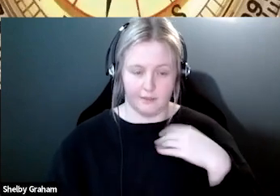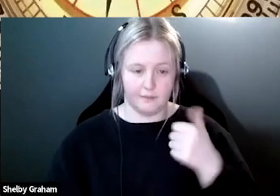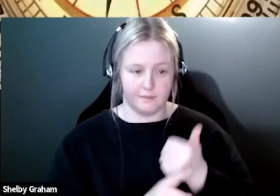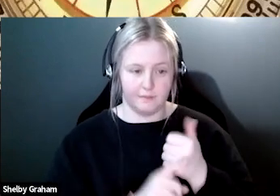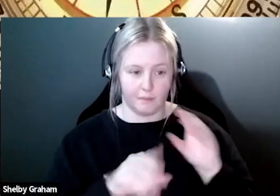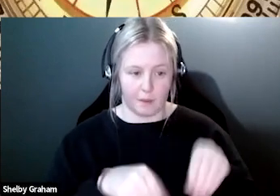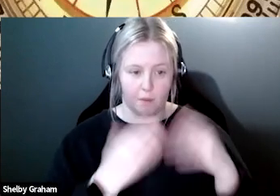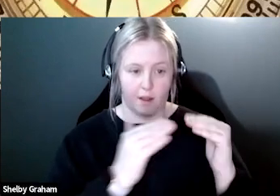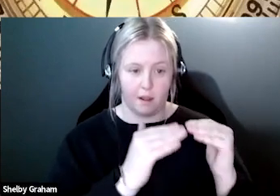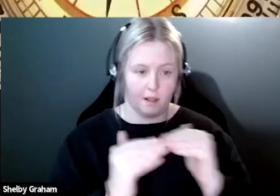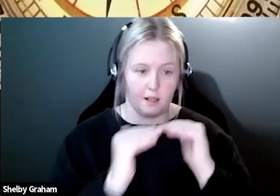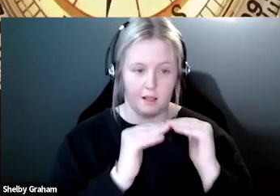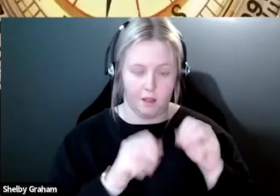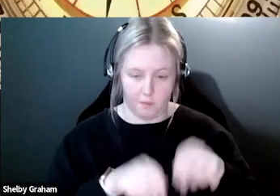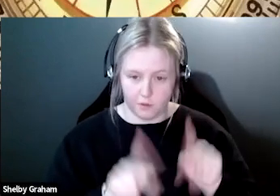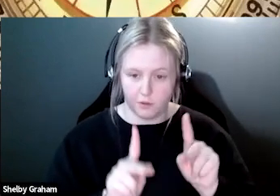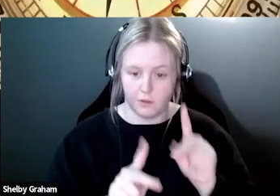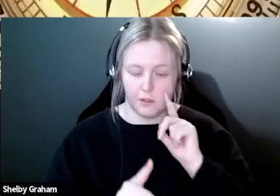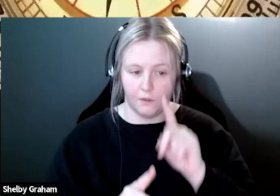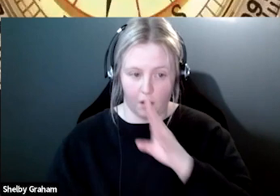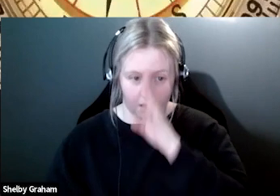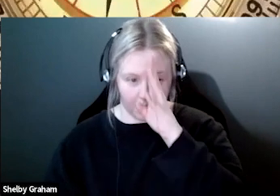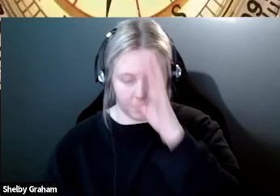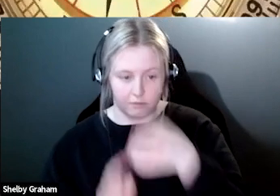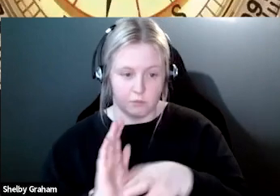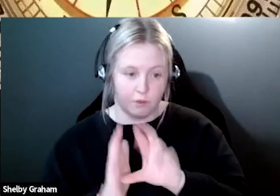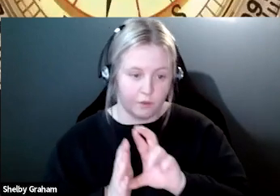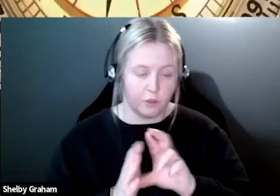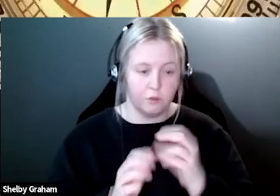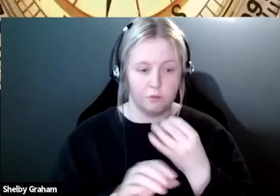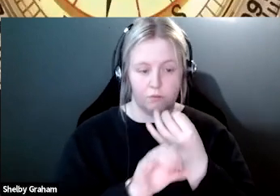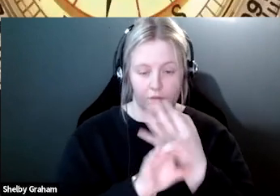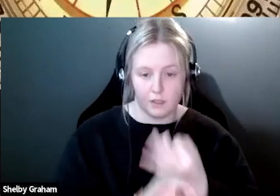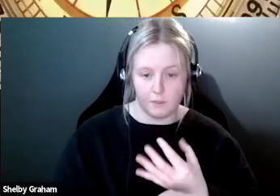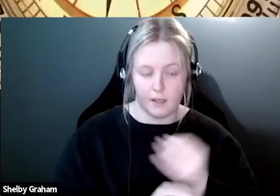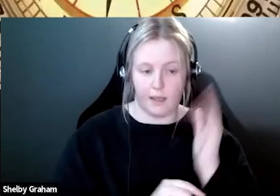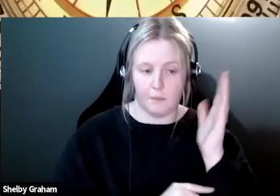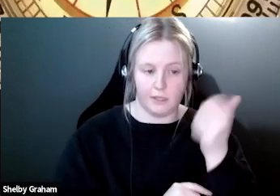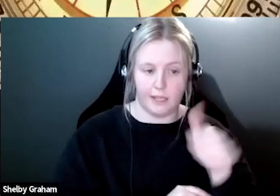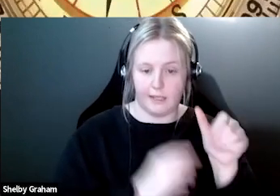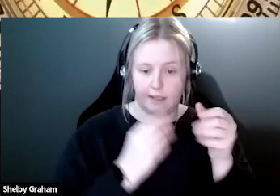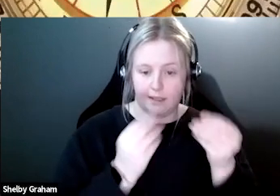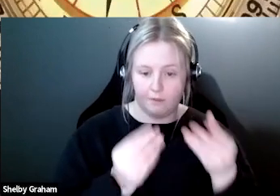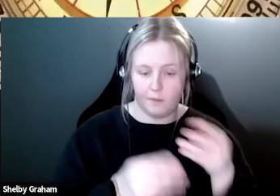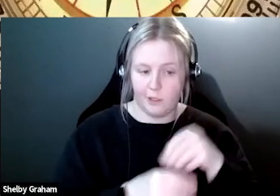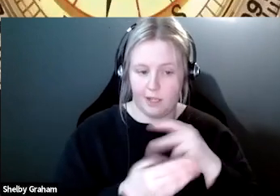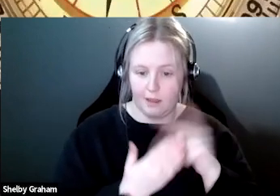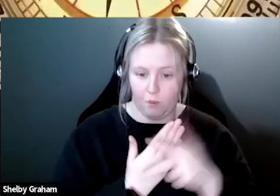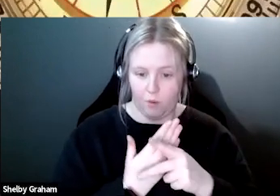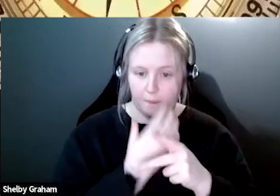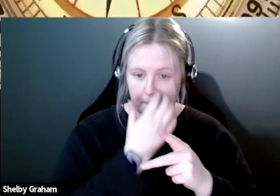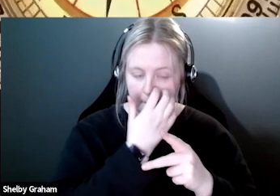equitable opportunity to create, review, provide feedback, and present any of the content in the program in